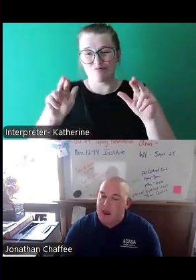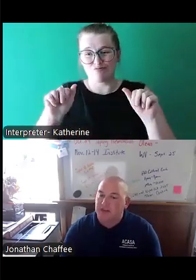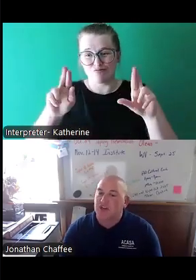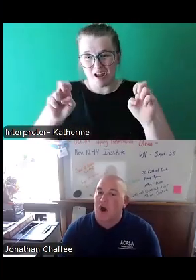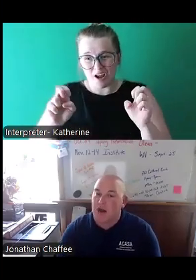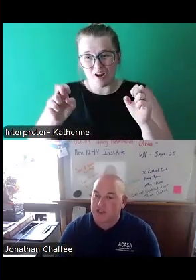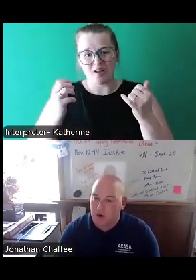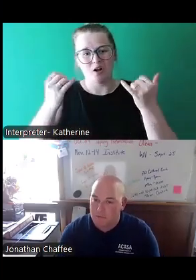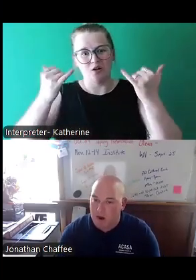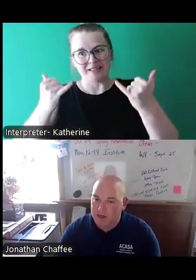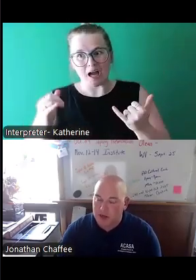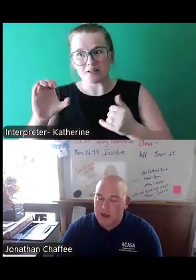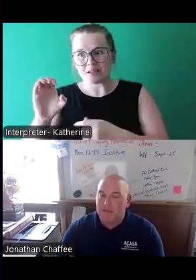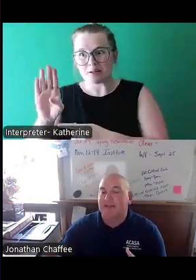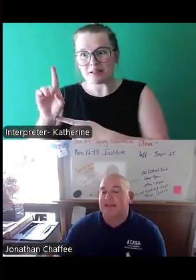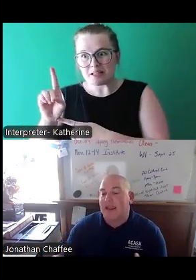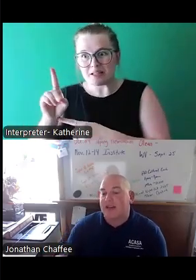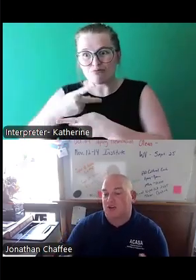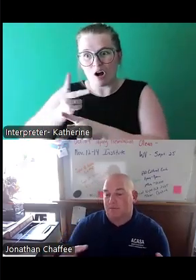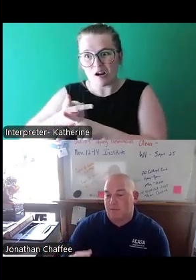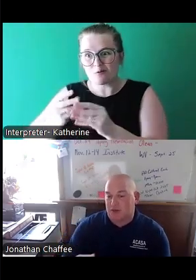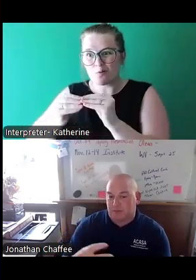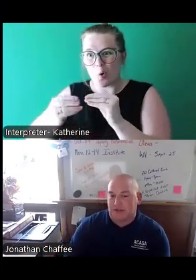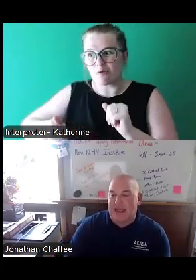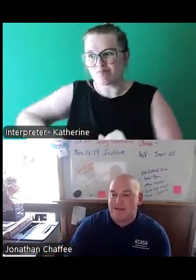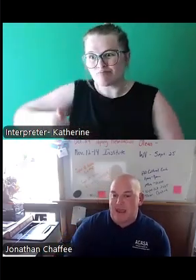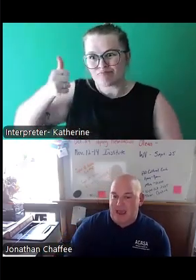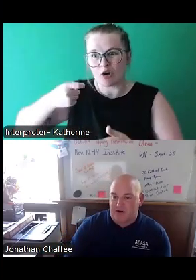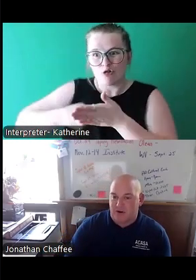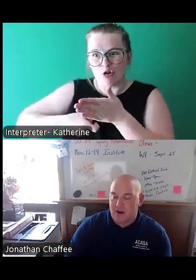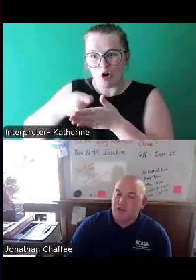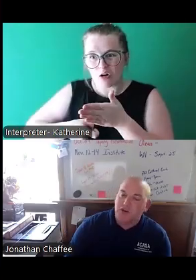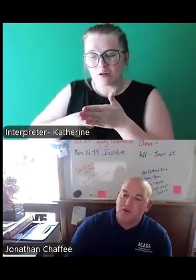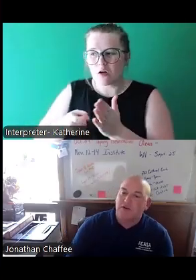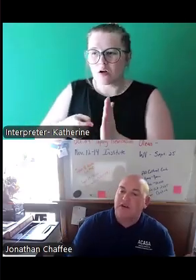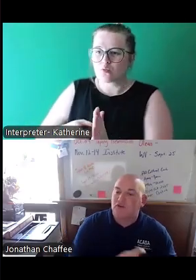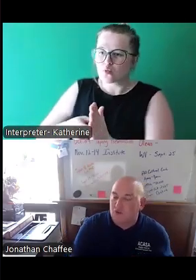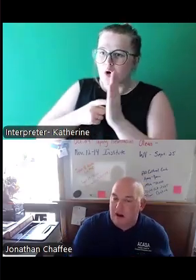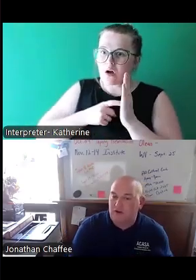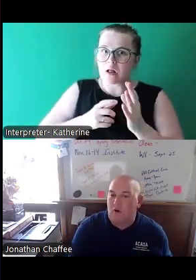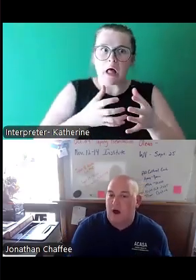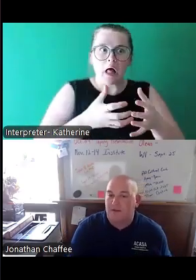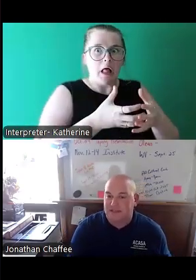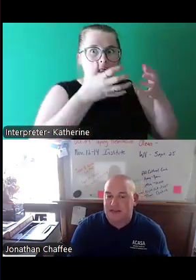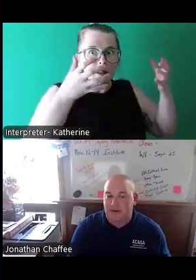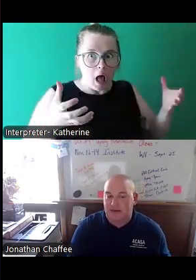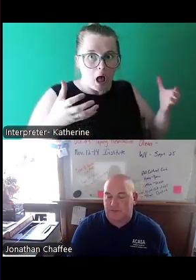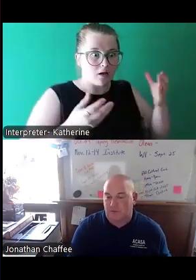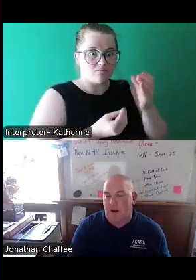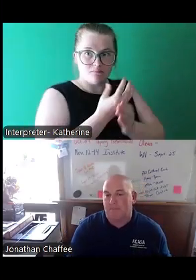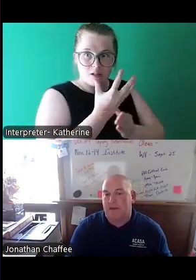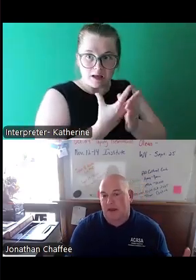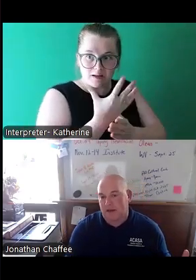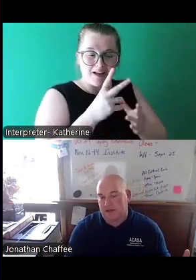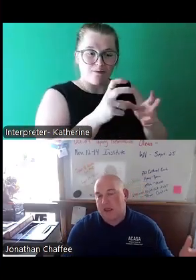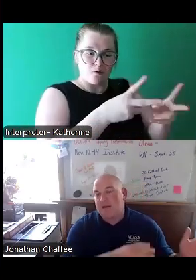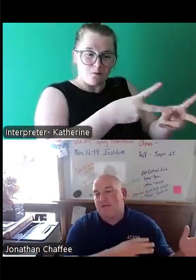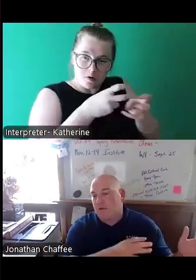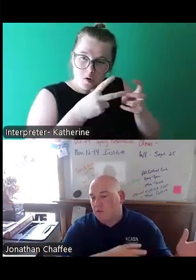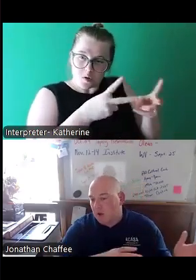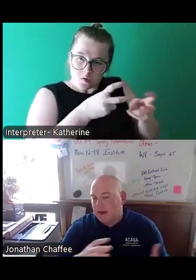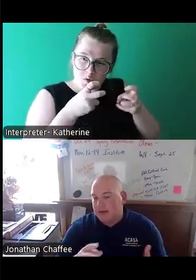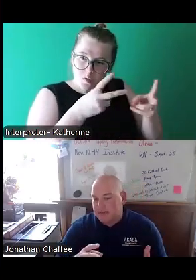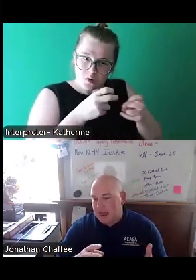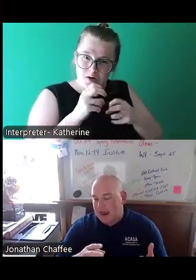CBD products cost so much, because it takes so much plant matter to draw the CBD from. Because